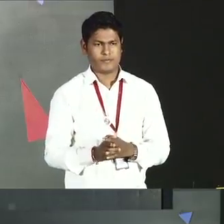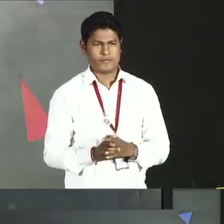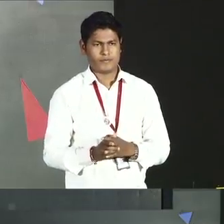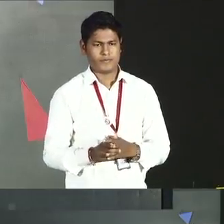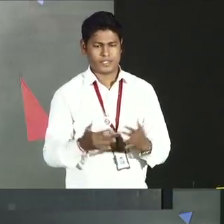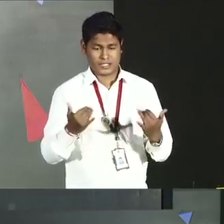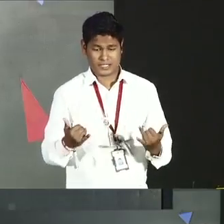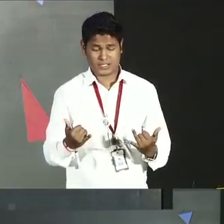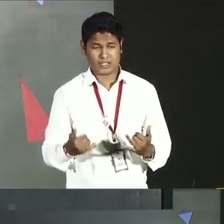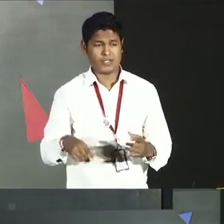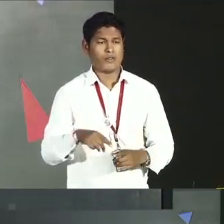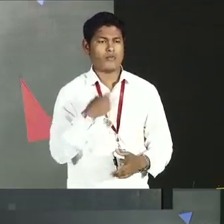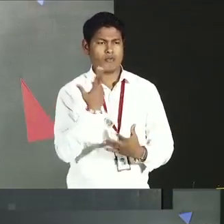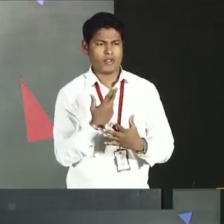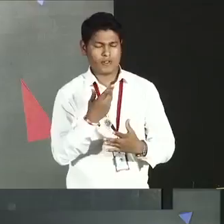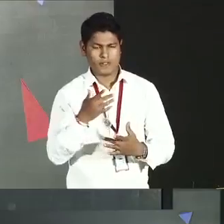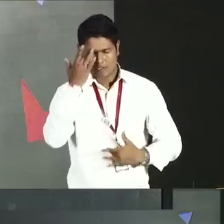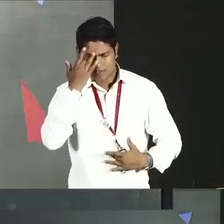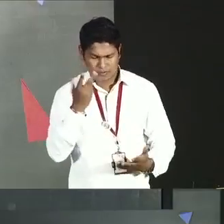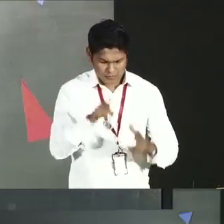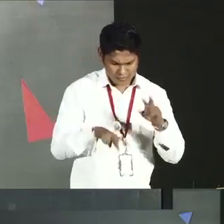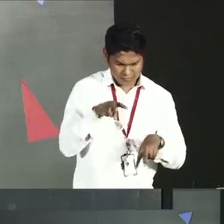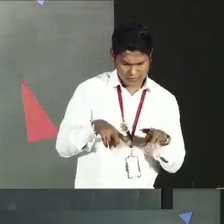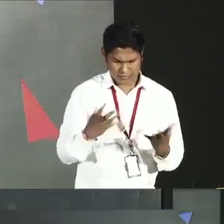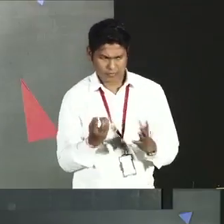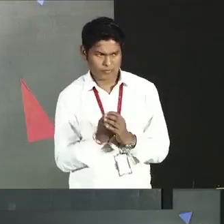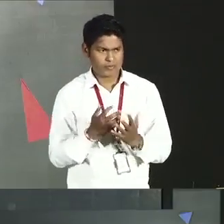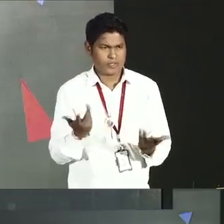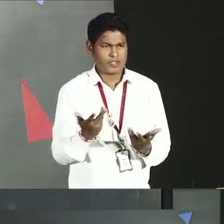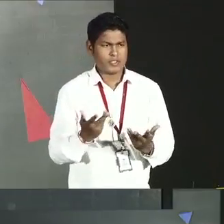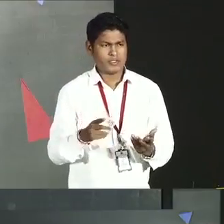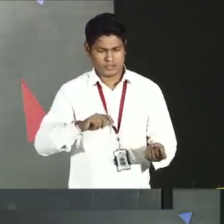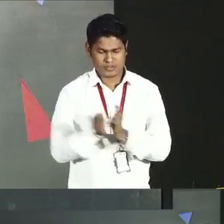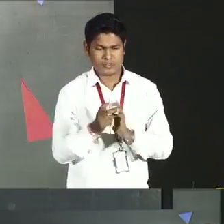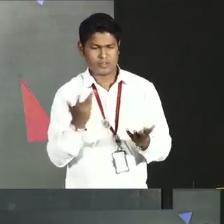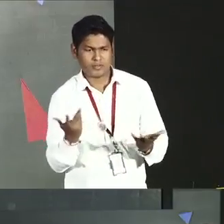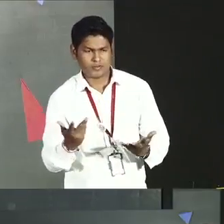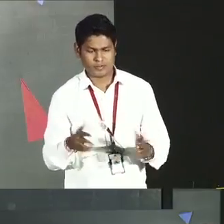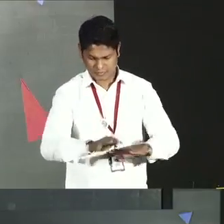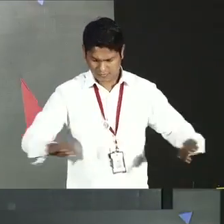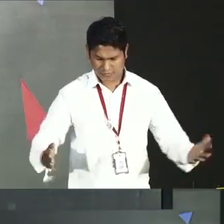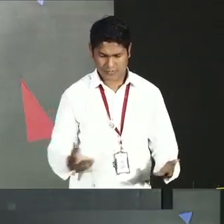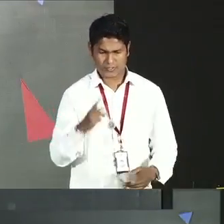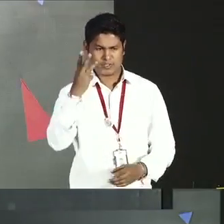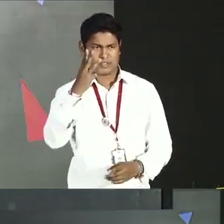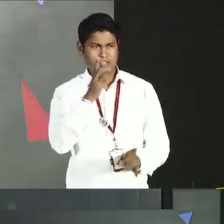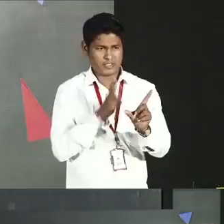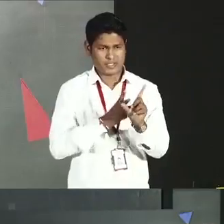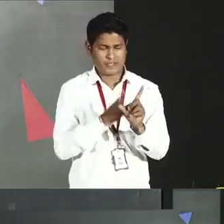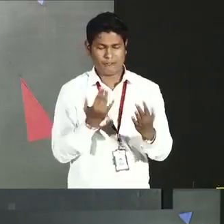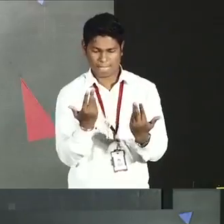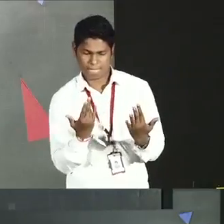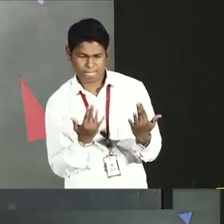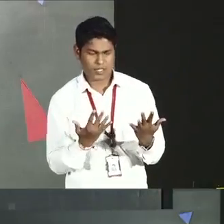as you can see from this graph, parents not knowing what to do with that information, doctors not knowing what to do with that information, it